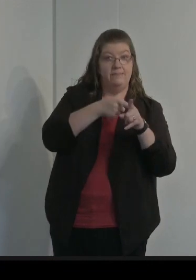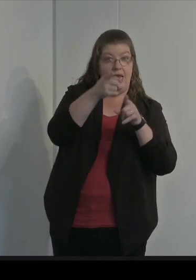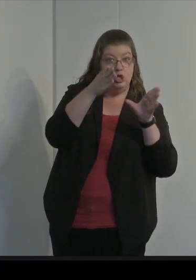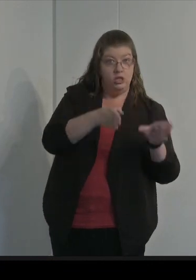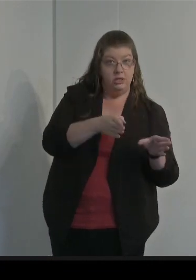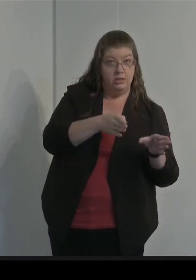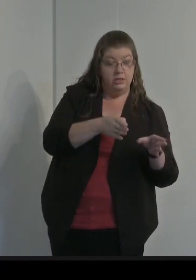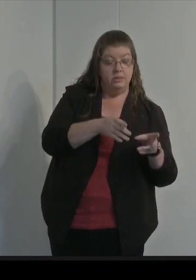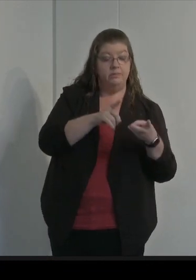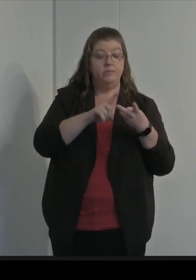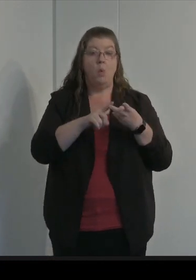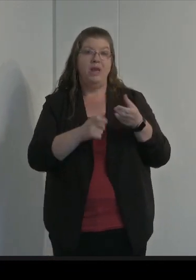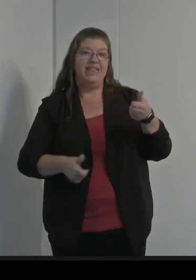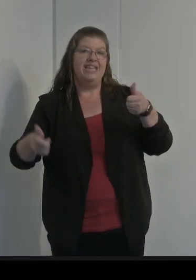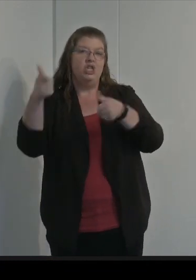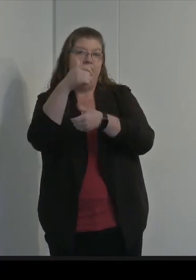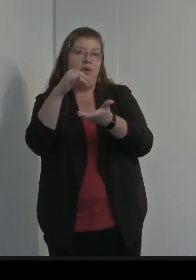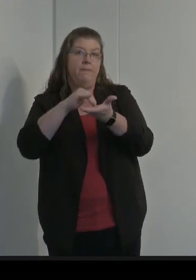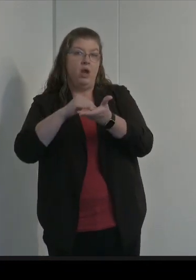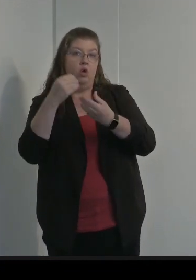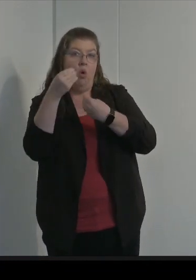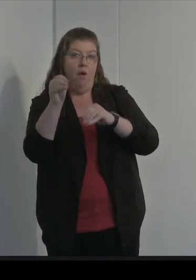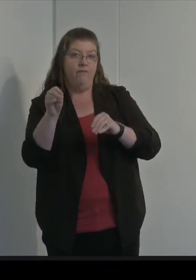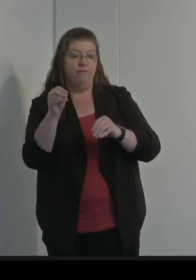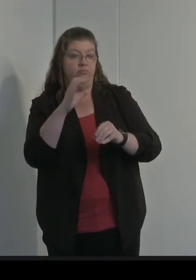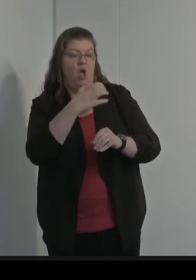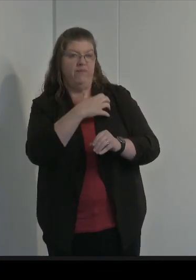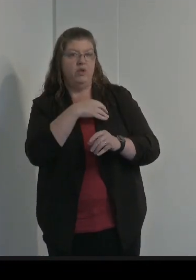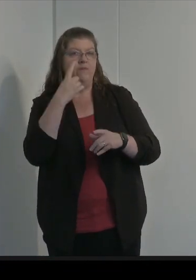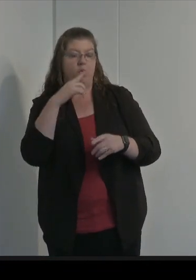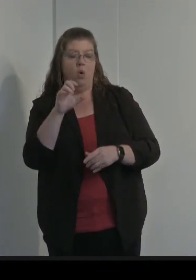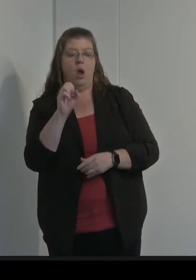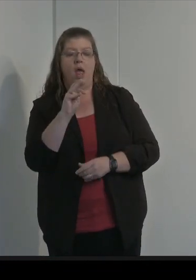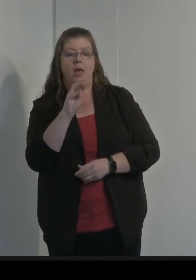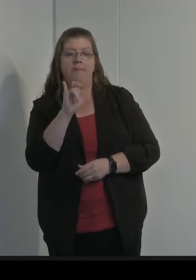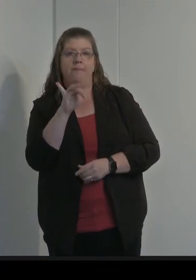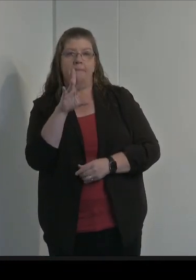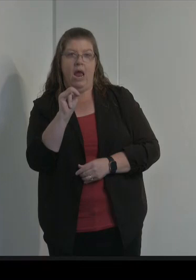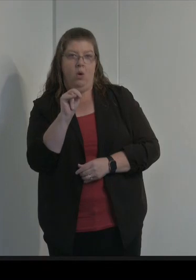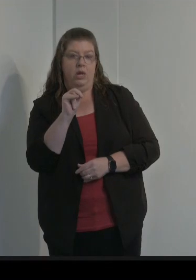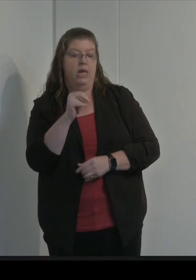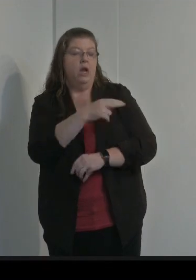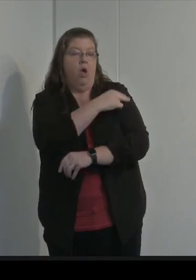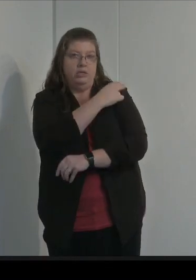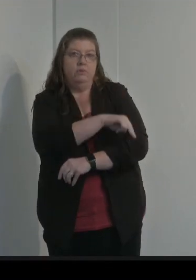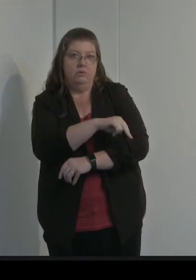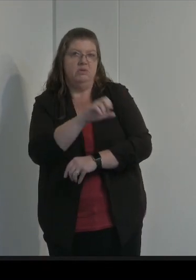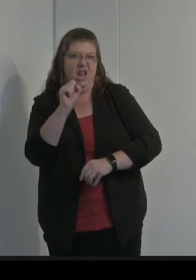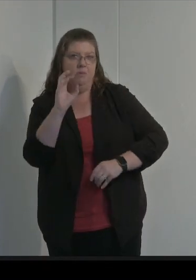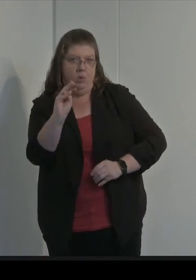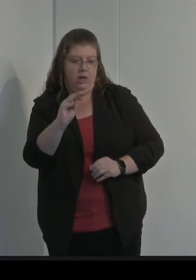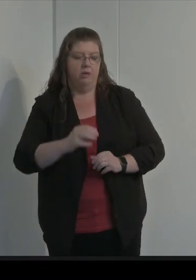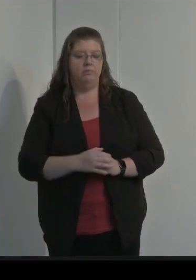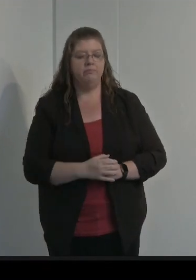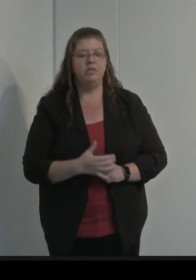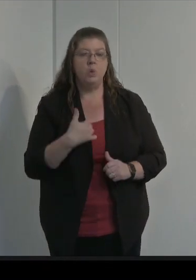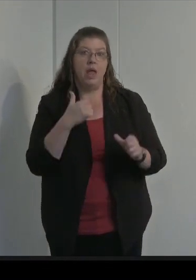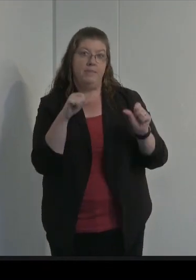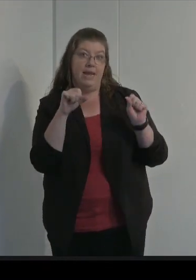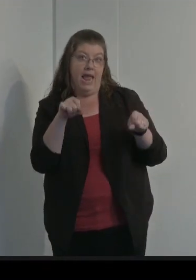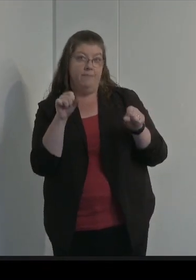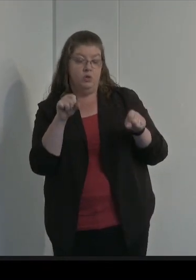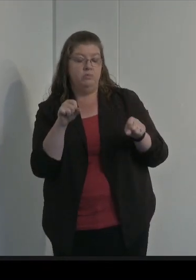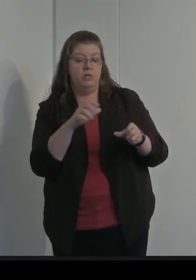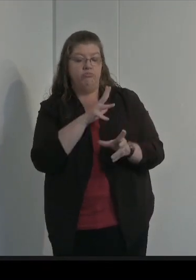the one of the chief medical officers for Marion Regional Medical Center. And so I've been able to